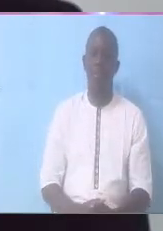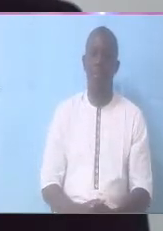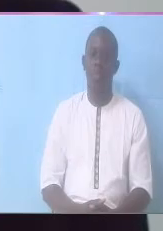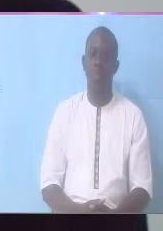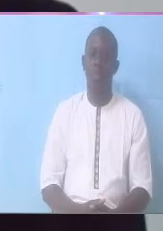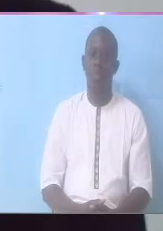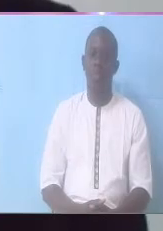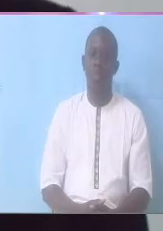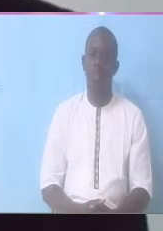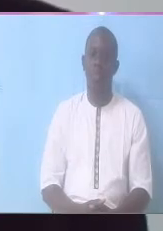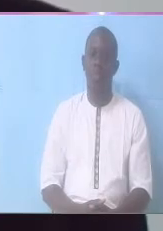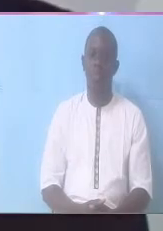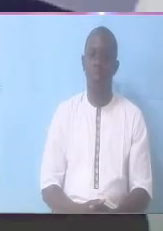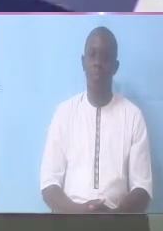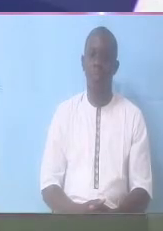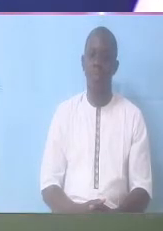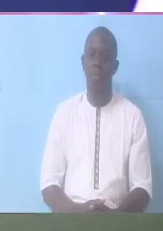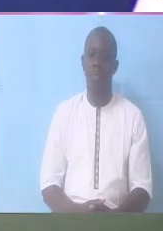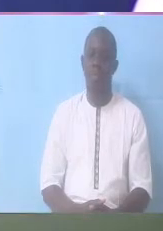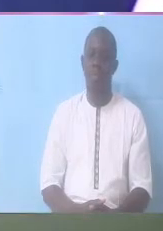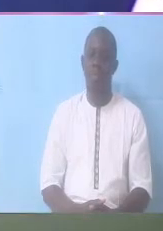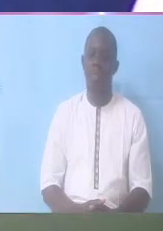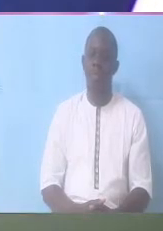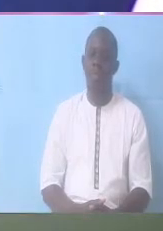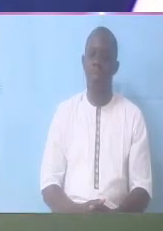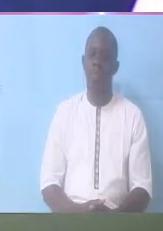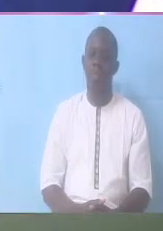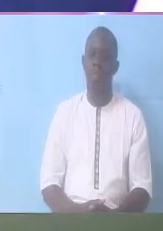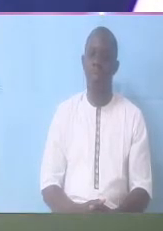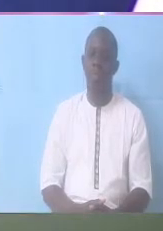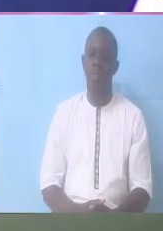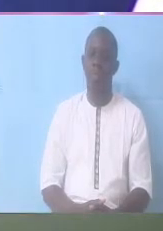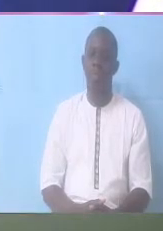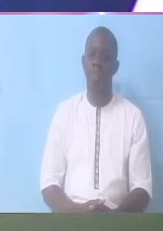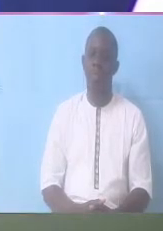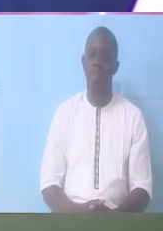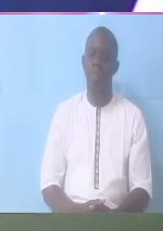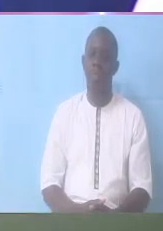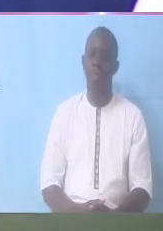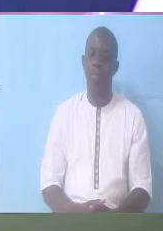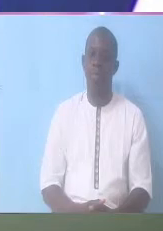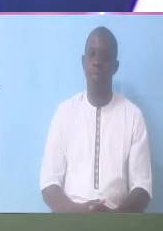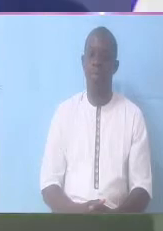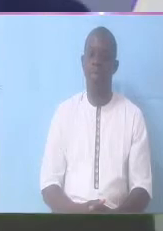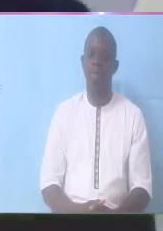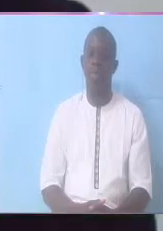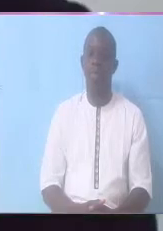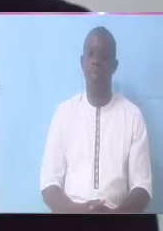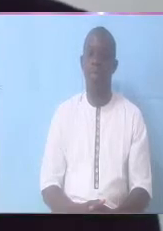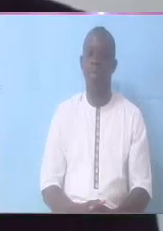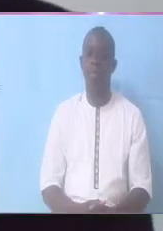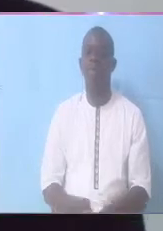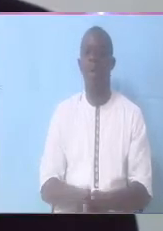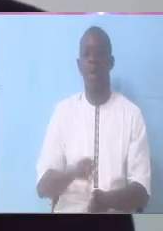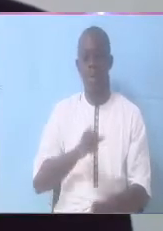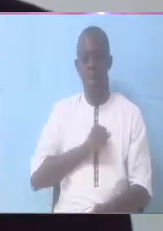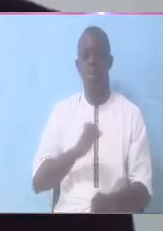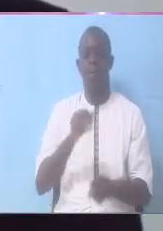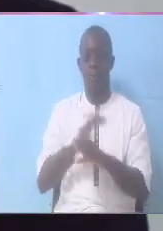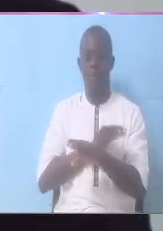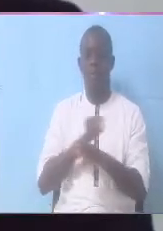make this clear. I heard Harry's testimony, but unfortunately, he is not telling the truth. Harry was constantly in touch with Jammeh.